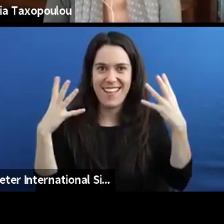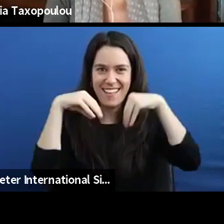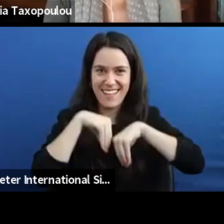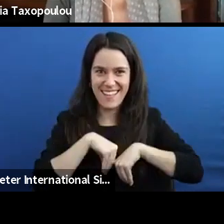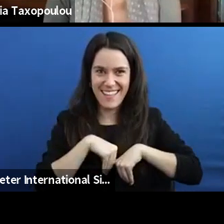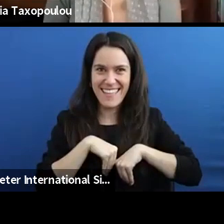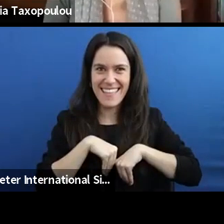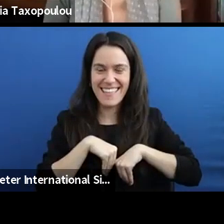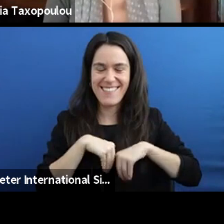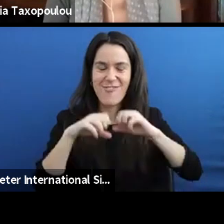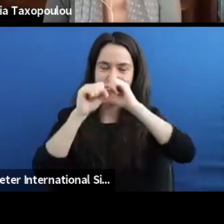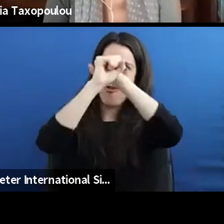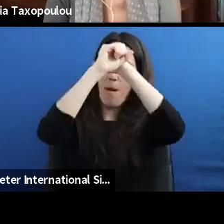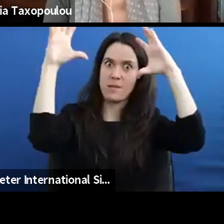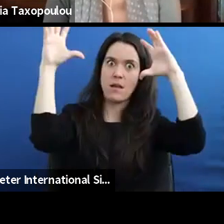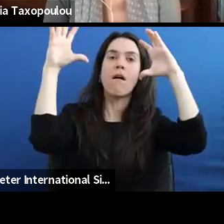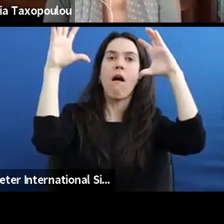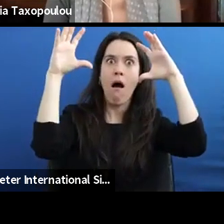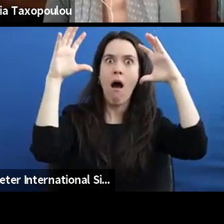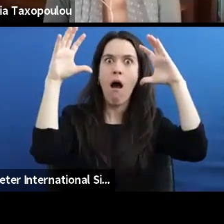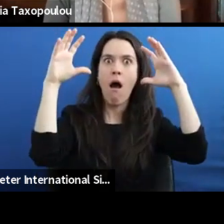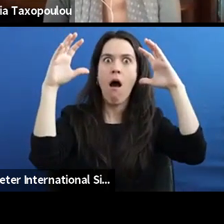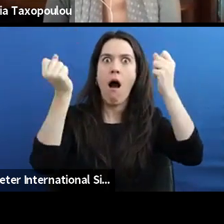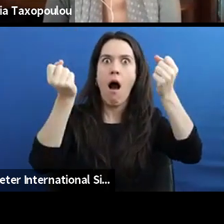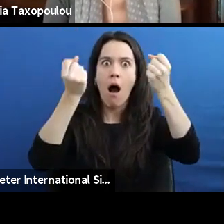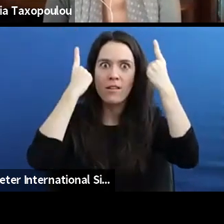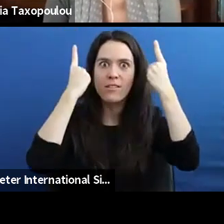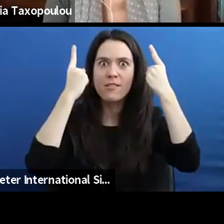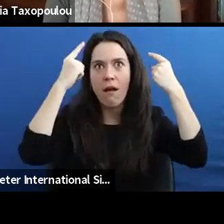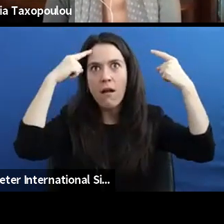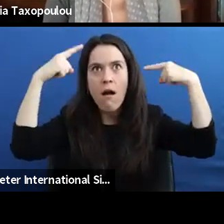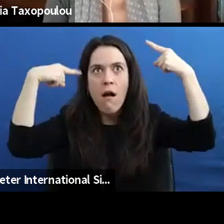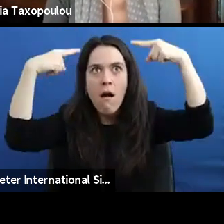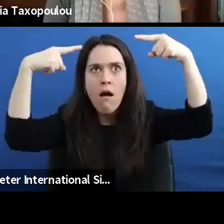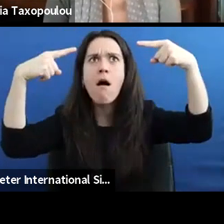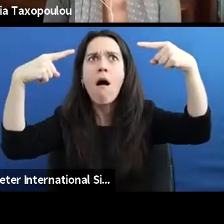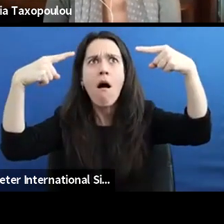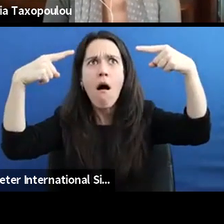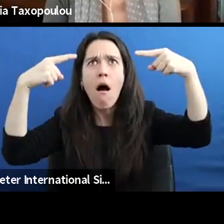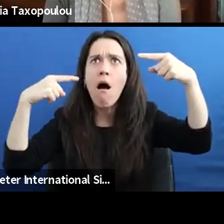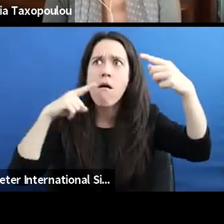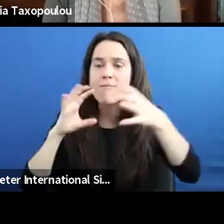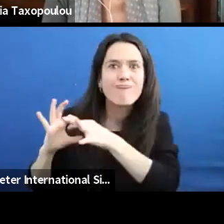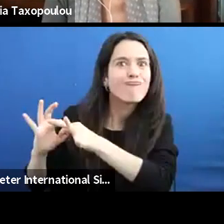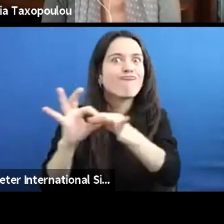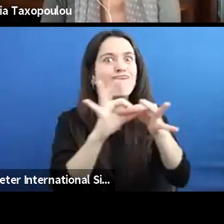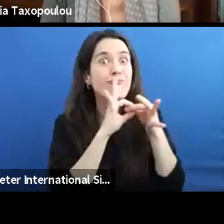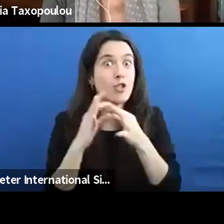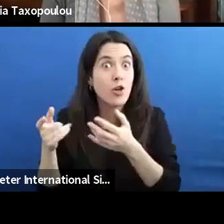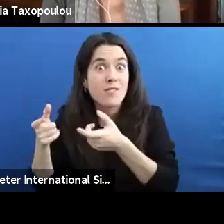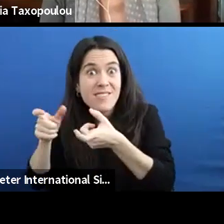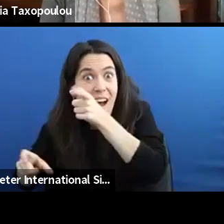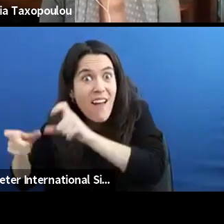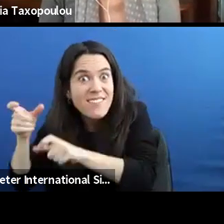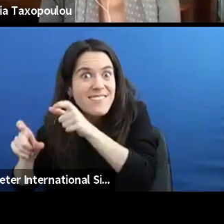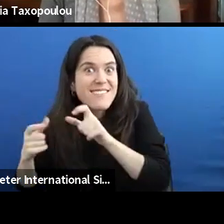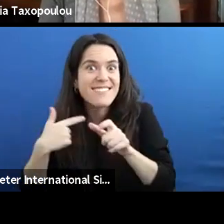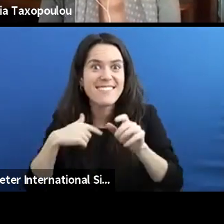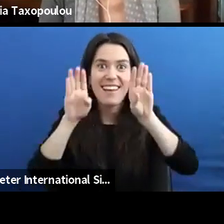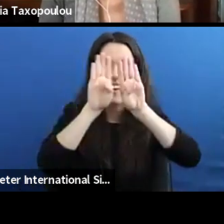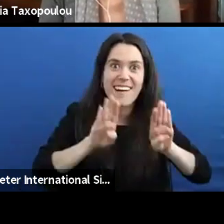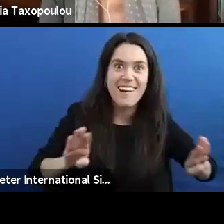visualization, for concretization, and actually to work together. So. And in